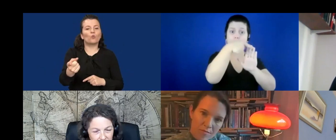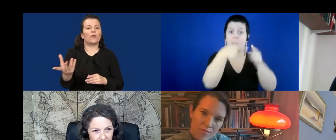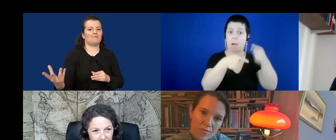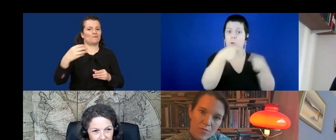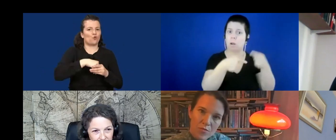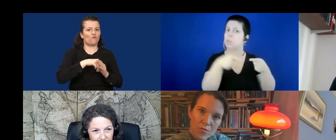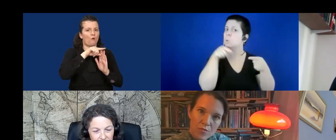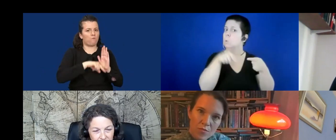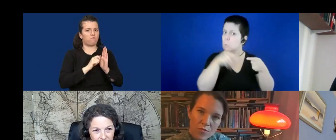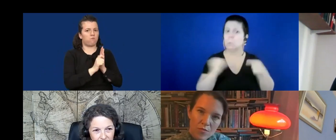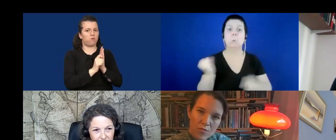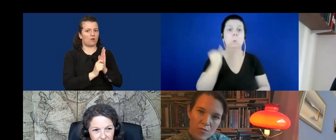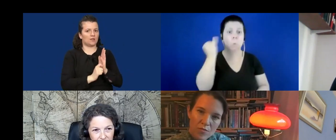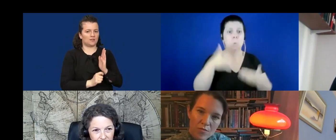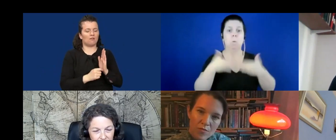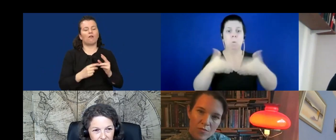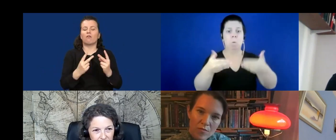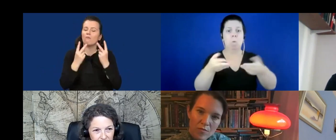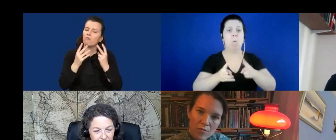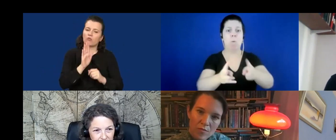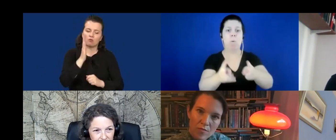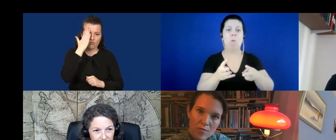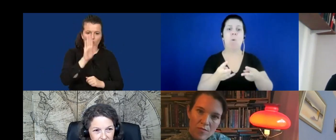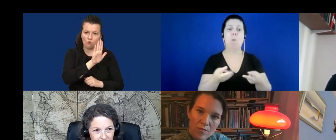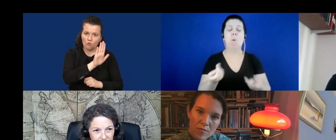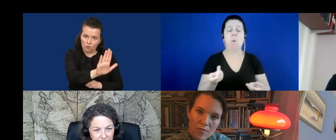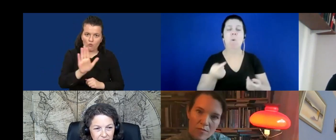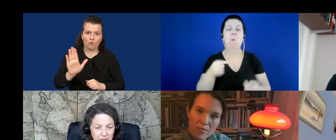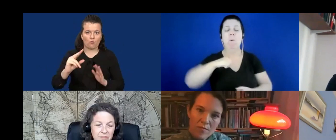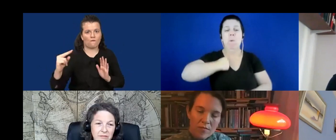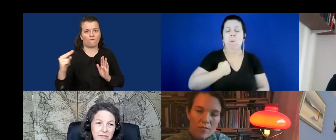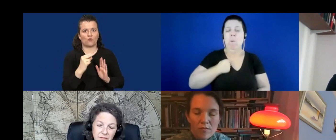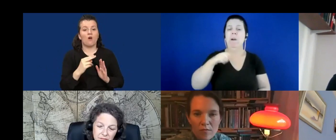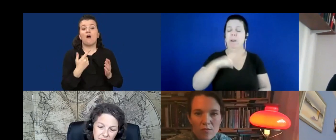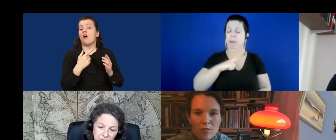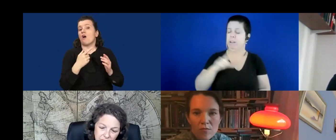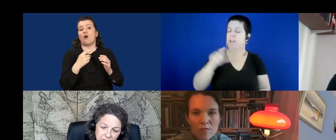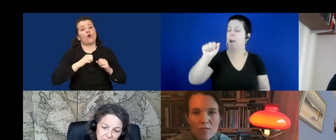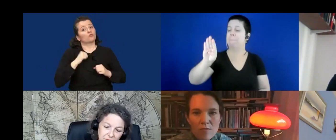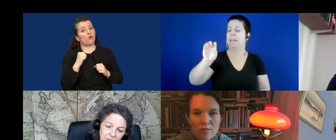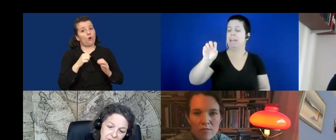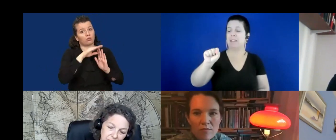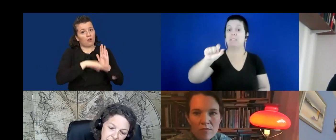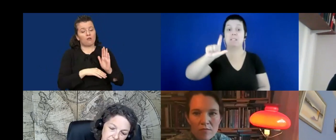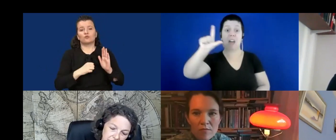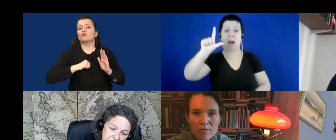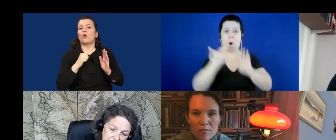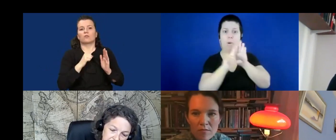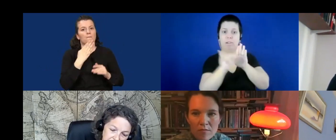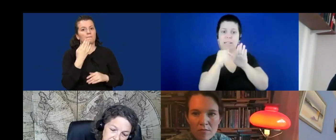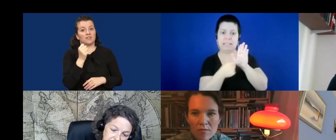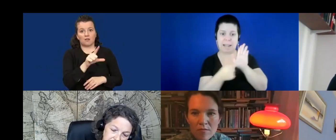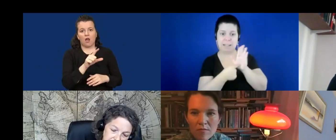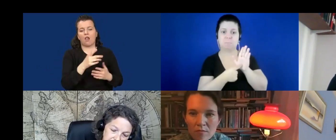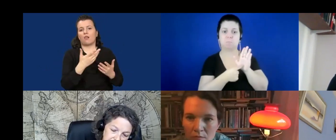central going forward. And as Allison was saying, in Scotland, the BSL Scotland Act gathered opinions and worked